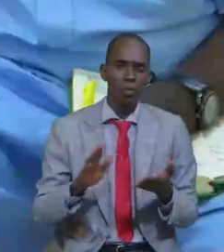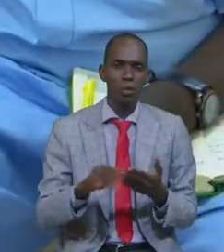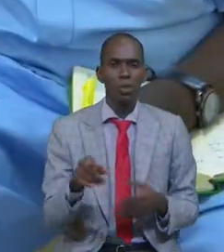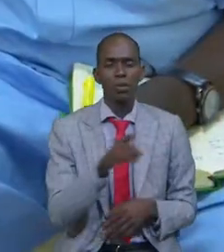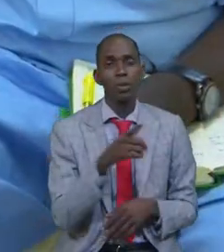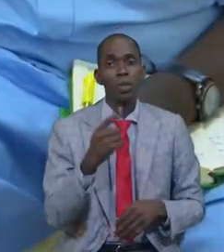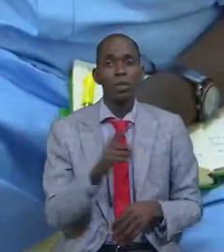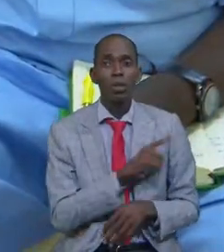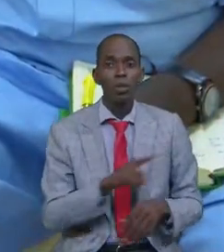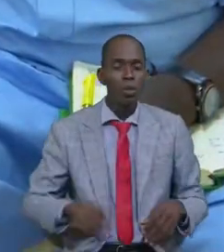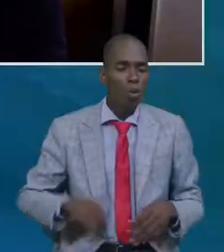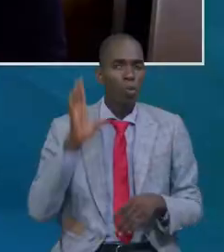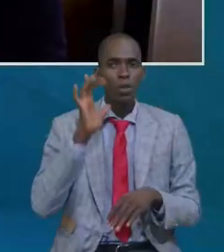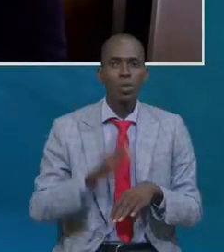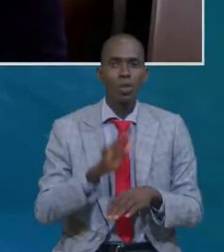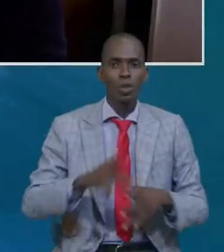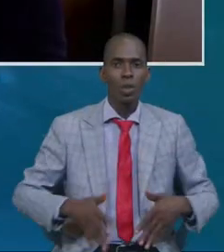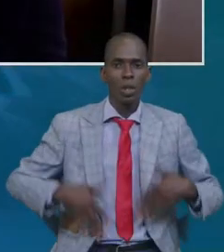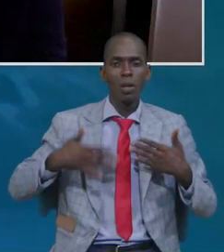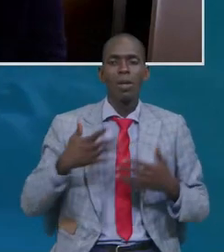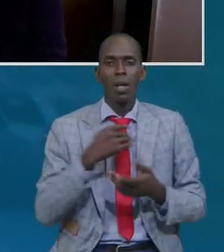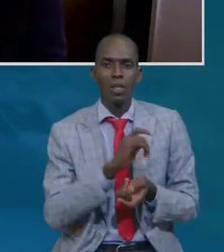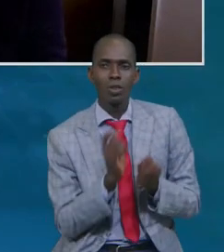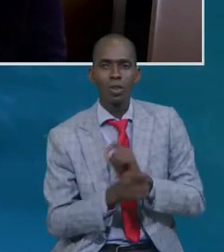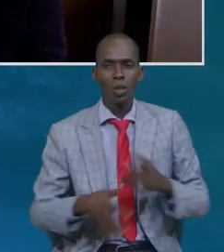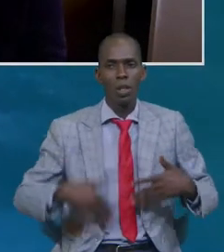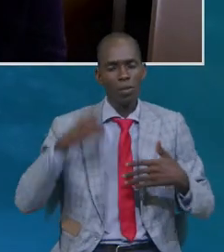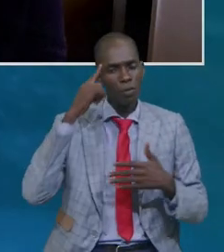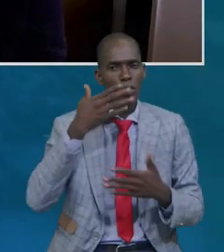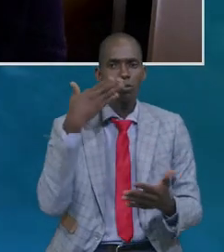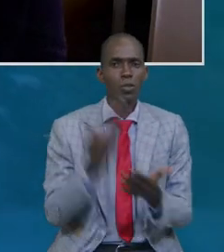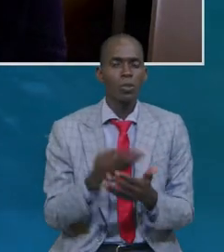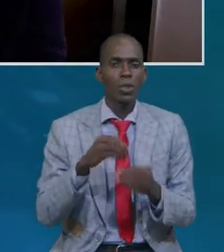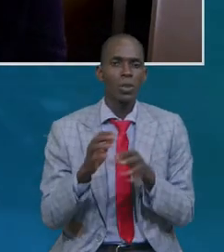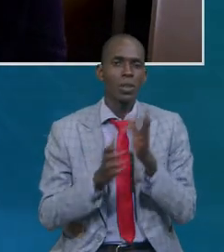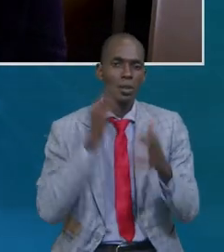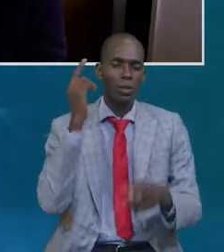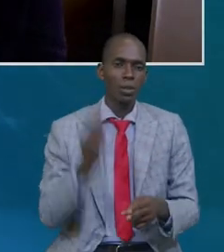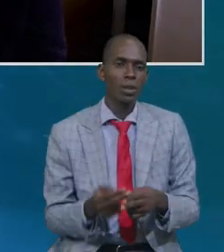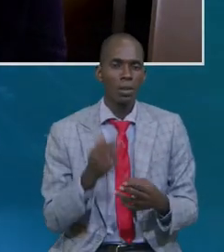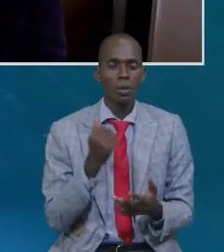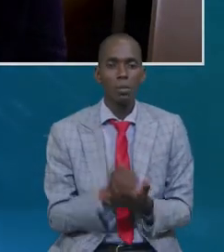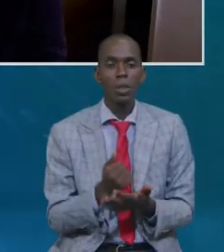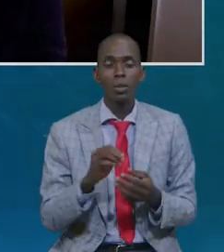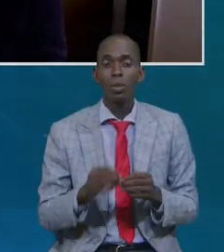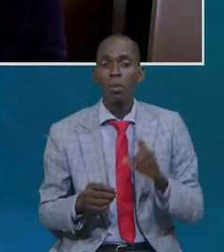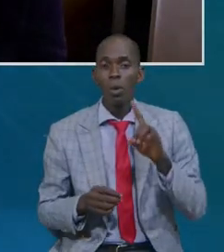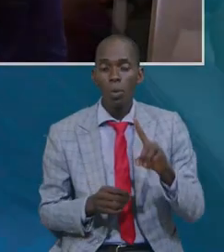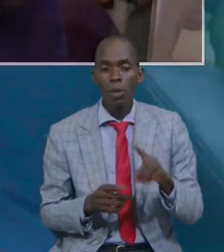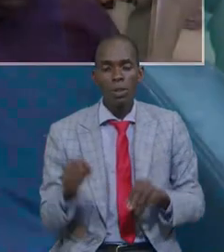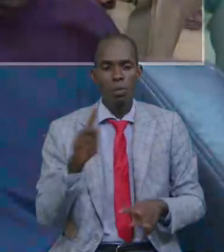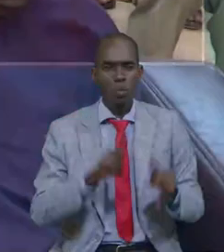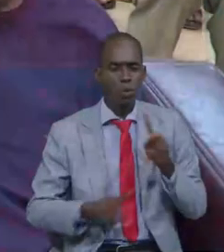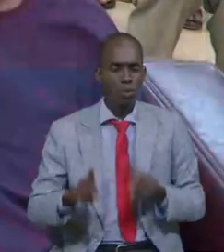will turn your life around for the better in Jesus' name. Number one, they were